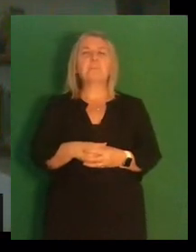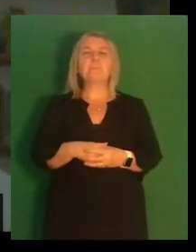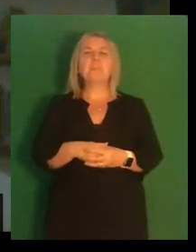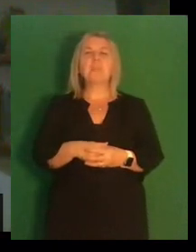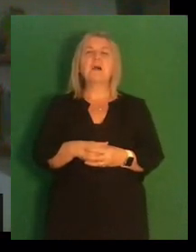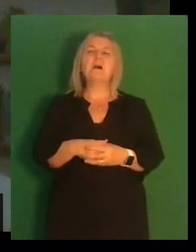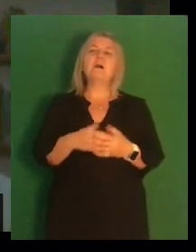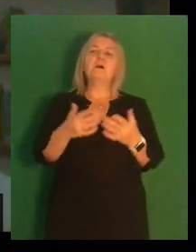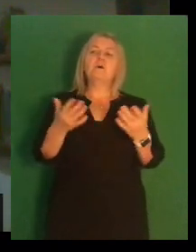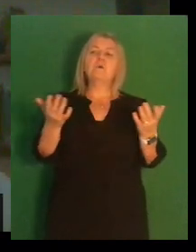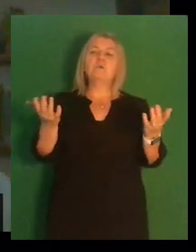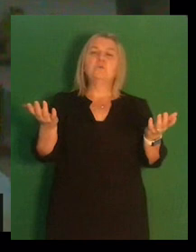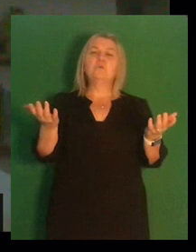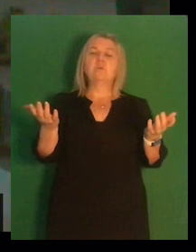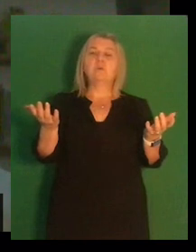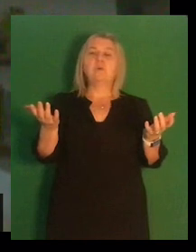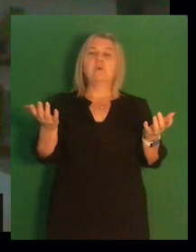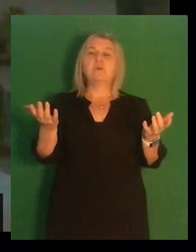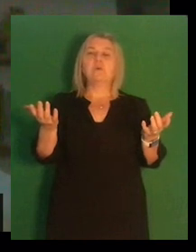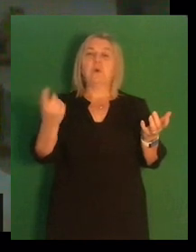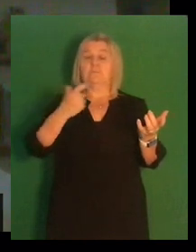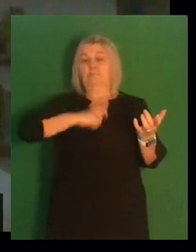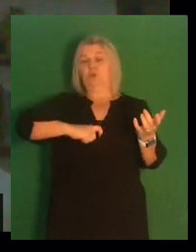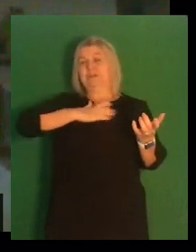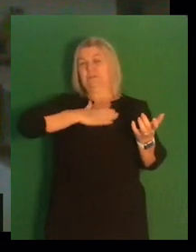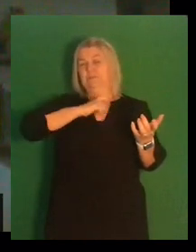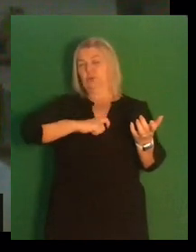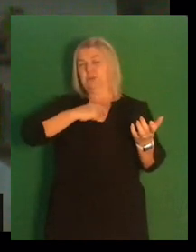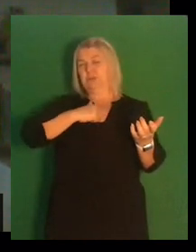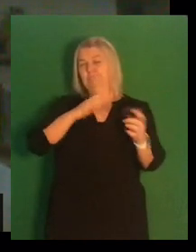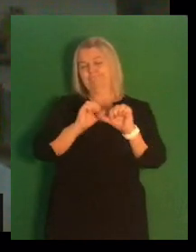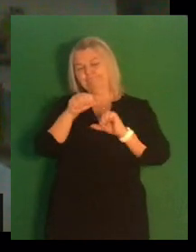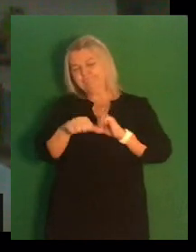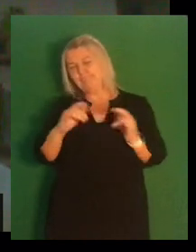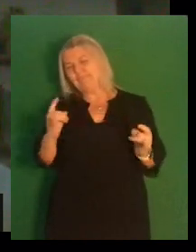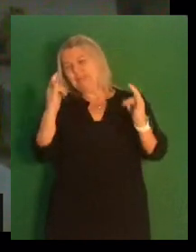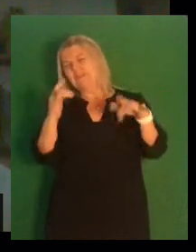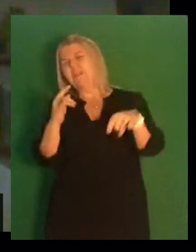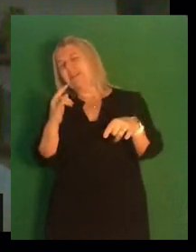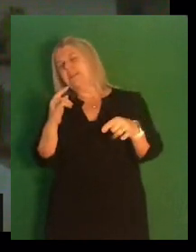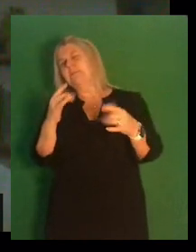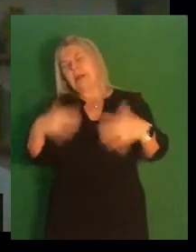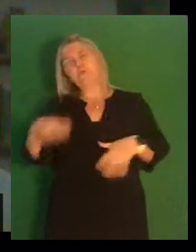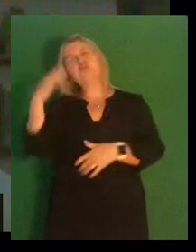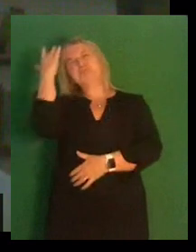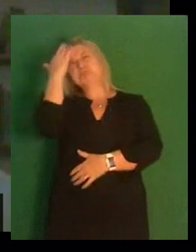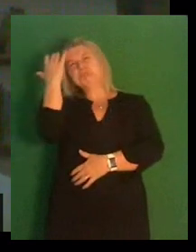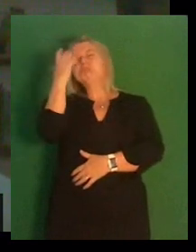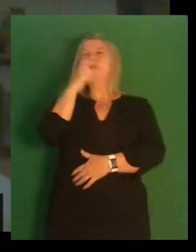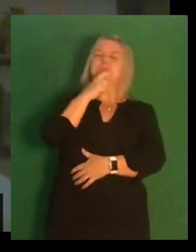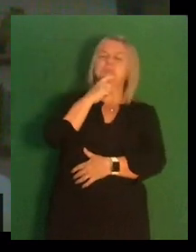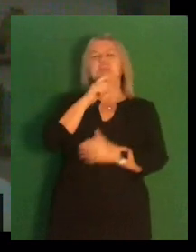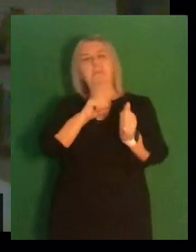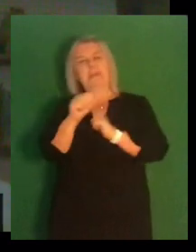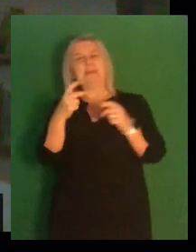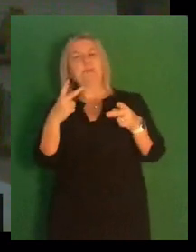I think for me post festival, there's really a lot of thinking that that has to go